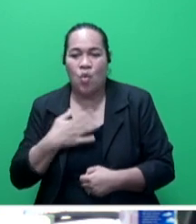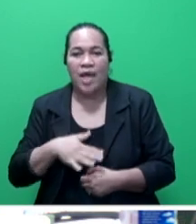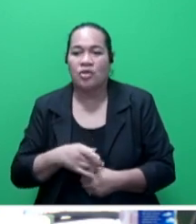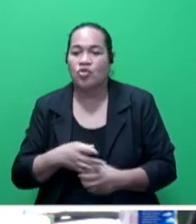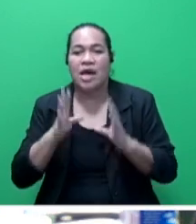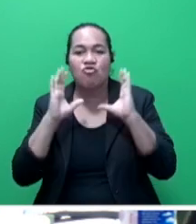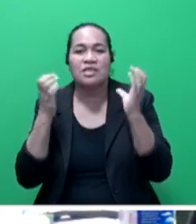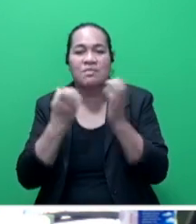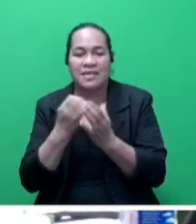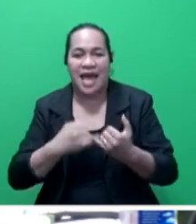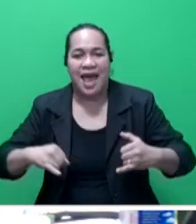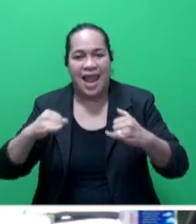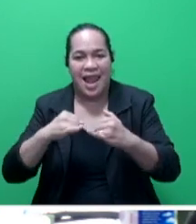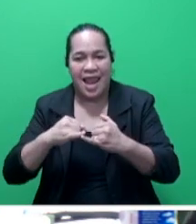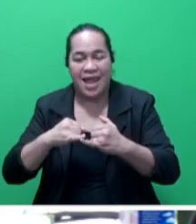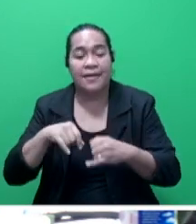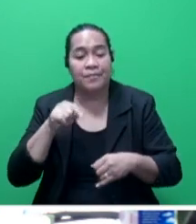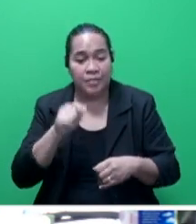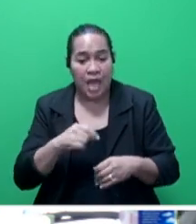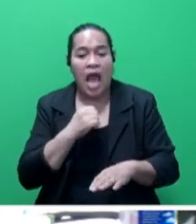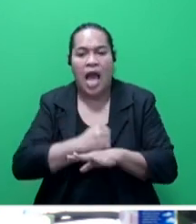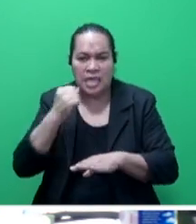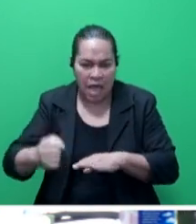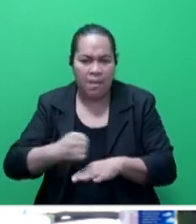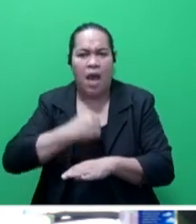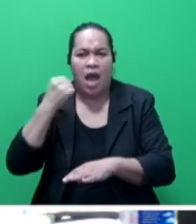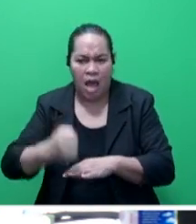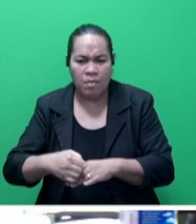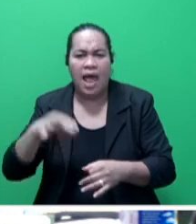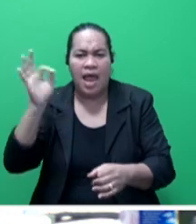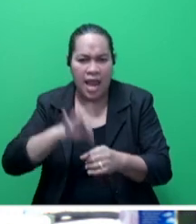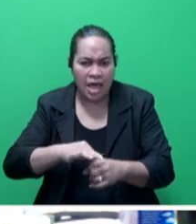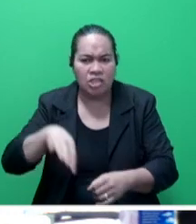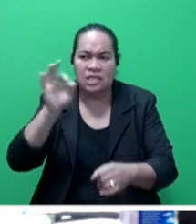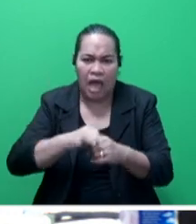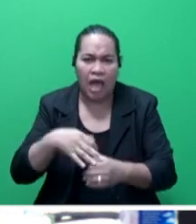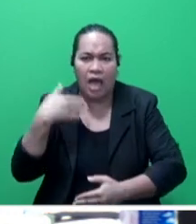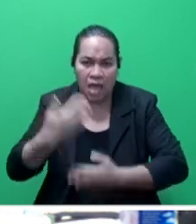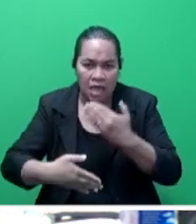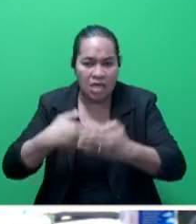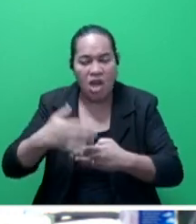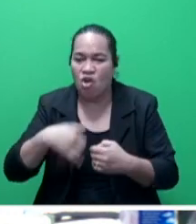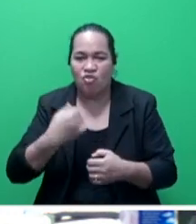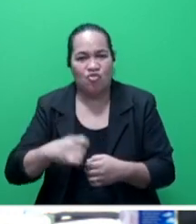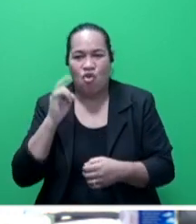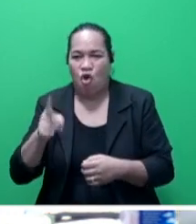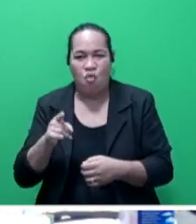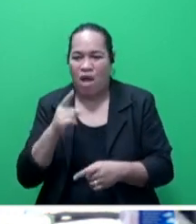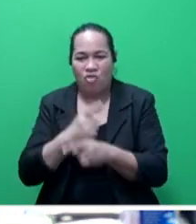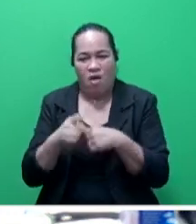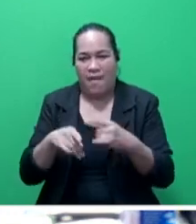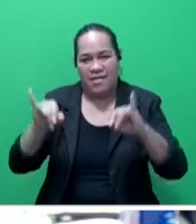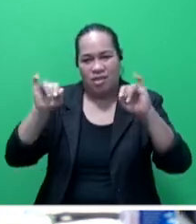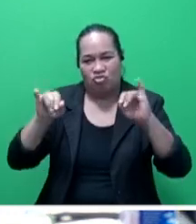Islands, Mr. Speaker, sir. Government after government, elections after elections, No one addressed that issue, Mr. Speaker,